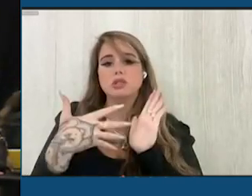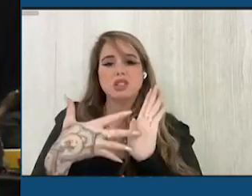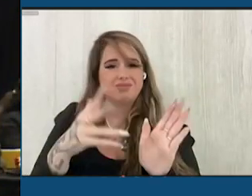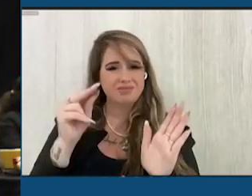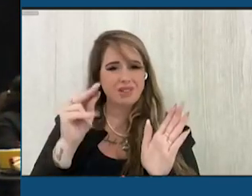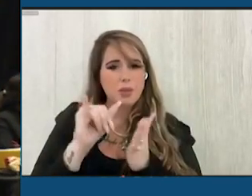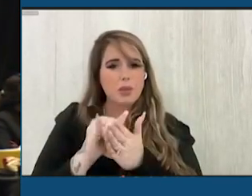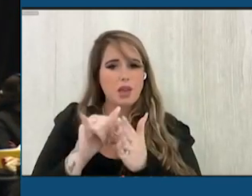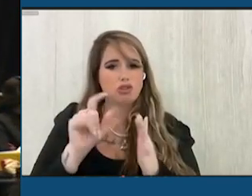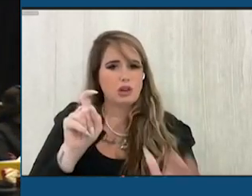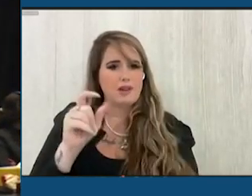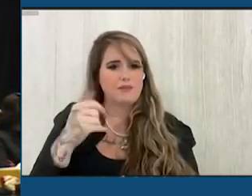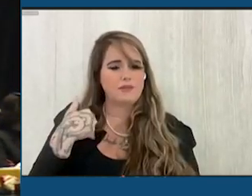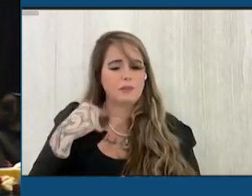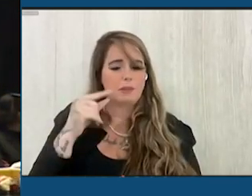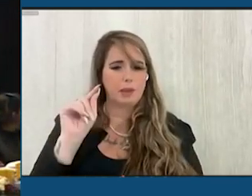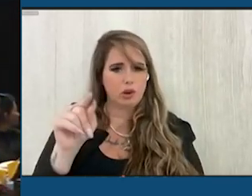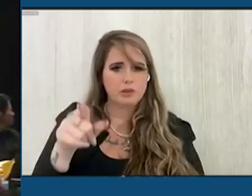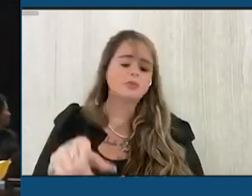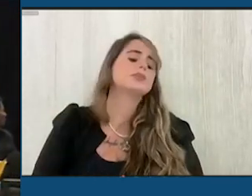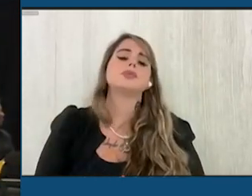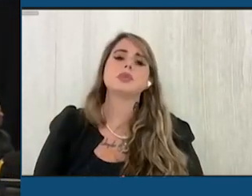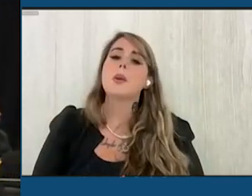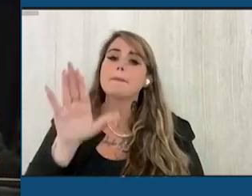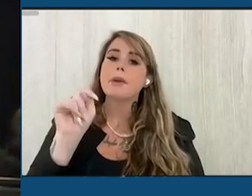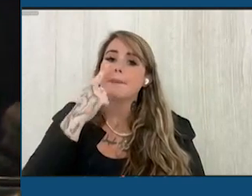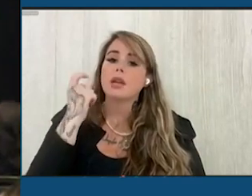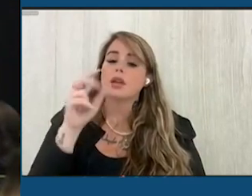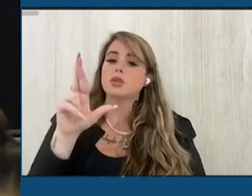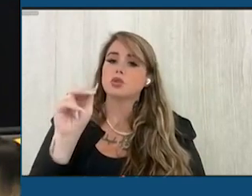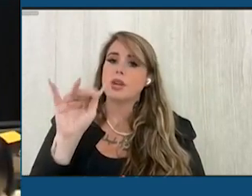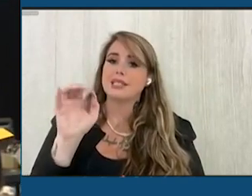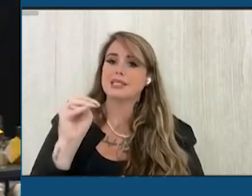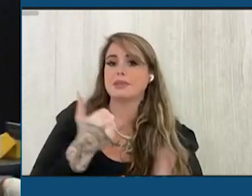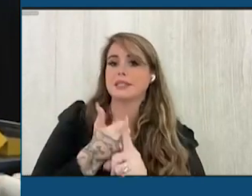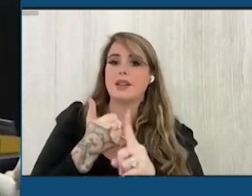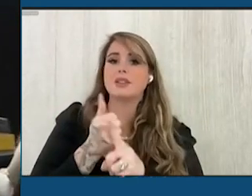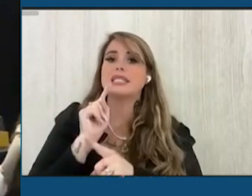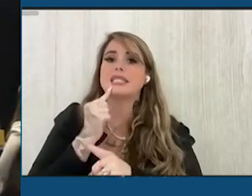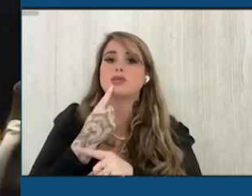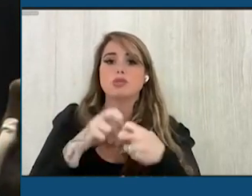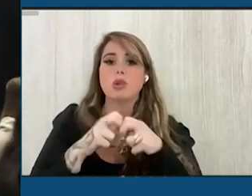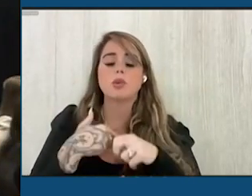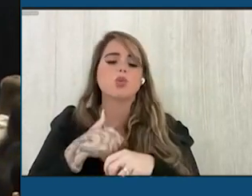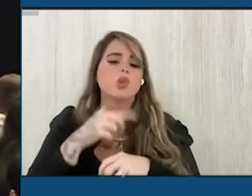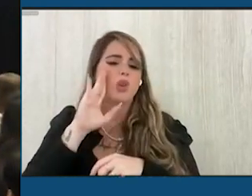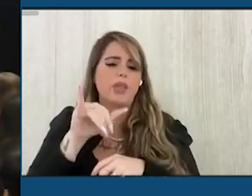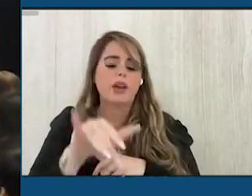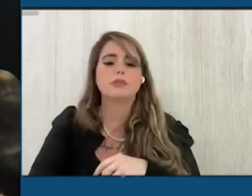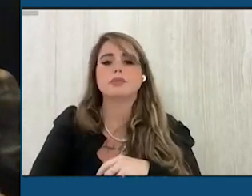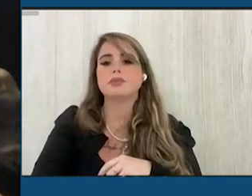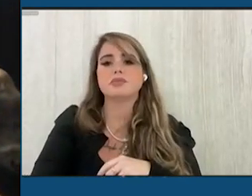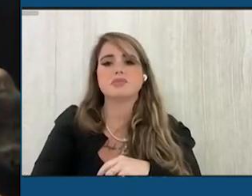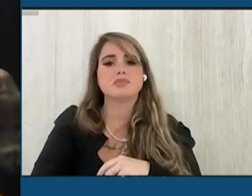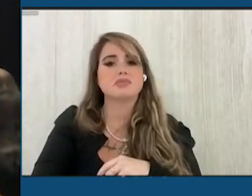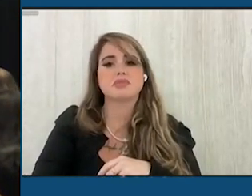there. However, because racism is a serious societal problem, we know that. We don't need any more